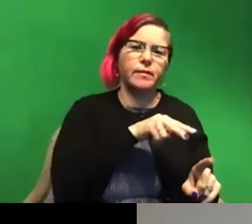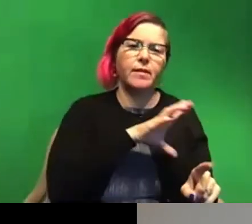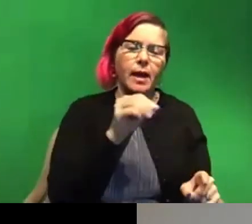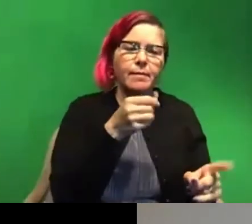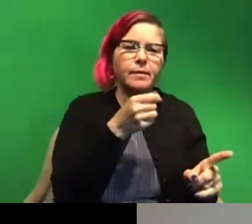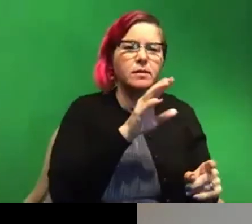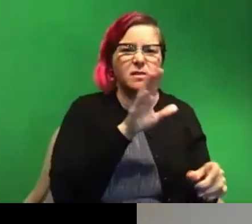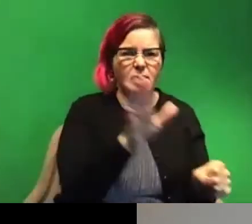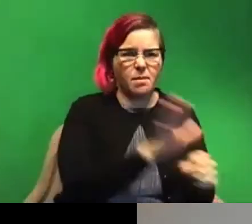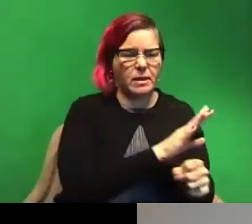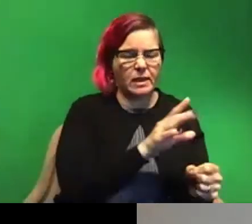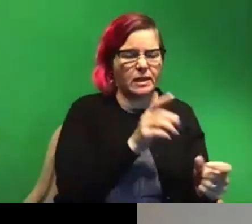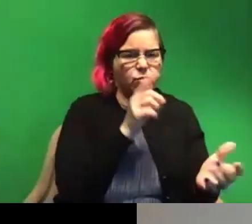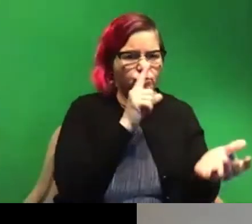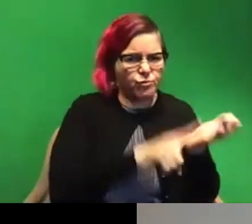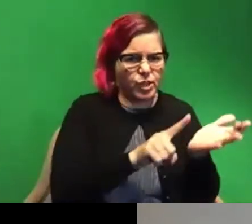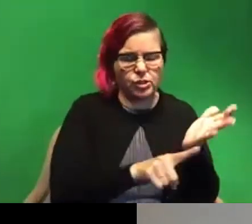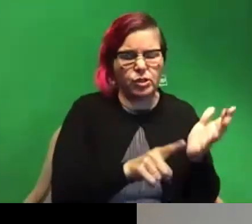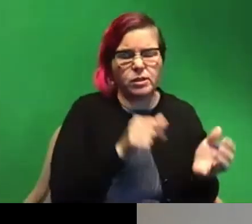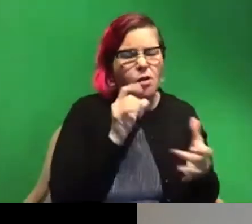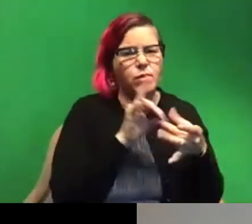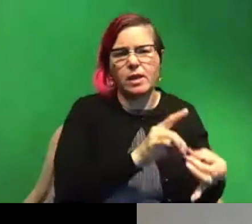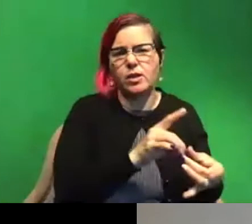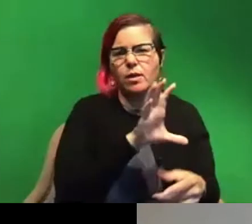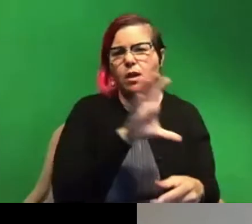almost completely unrelated to everything else that the company does. So